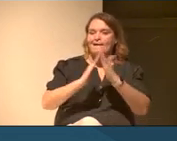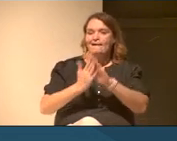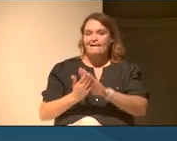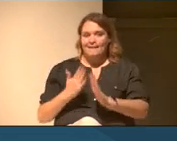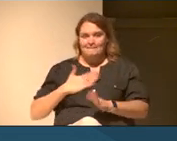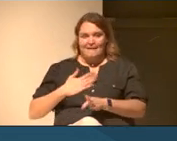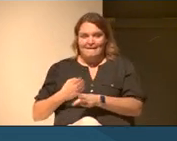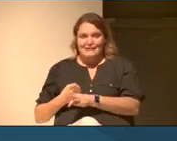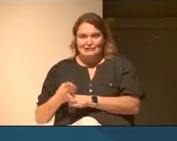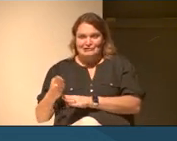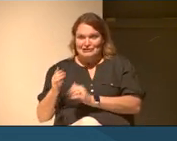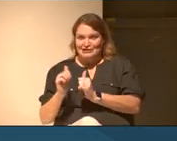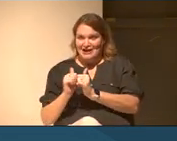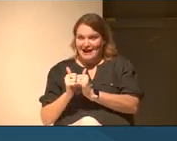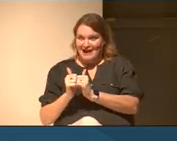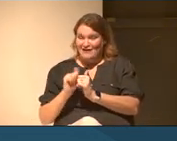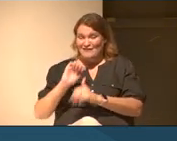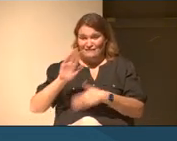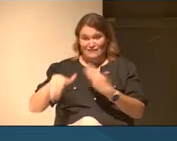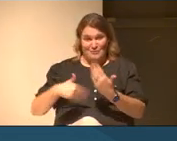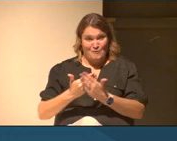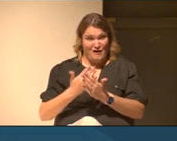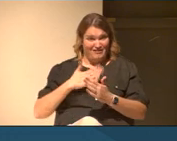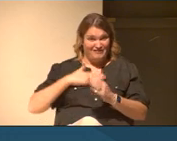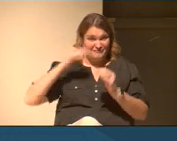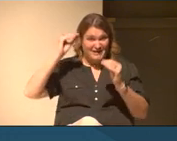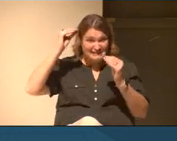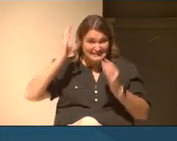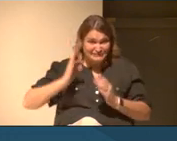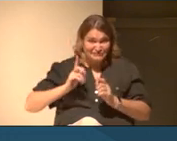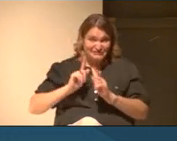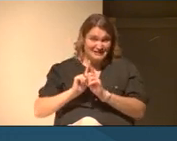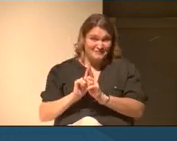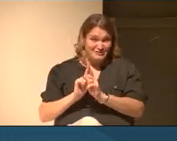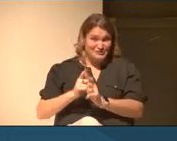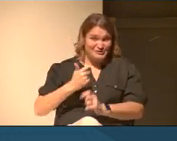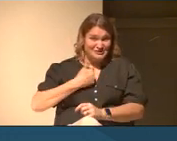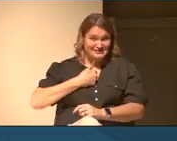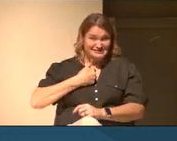career was because of all the teachers and mentors I had. So this was one of the